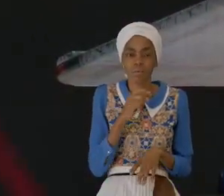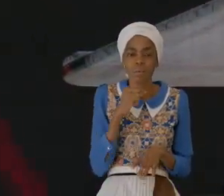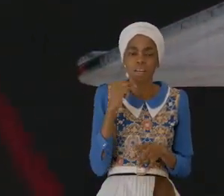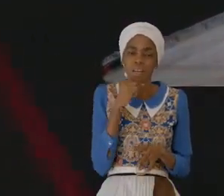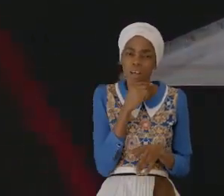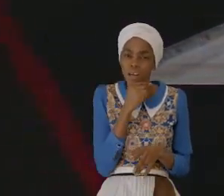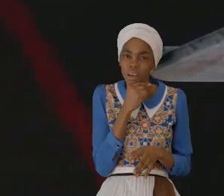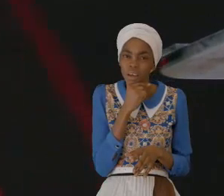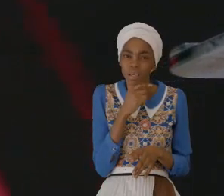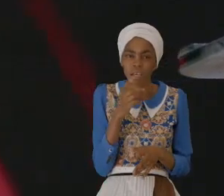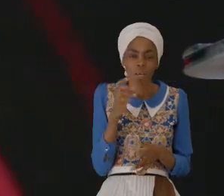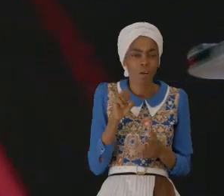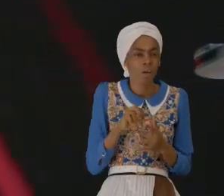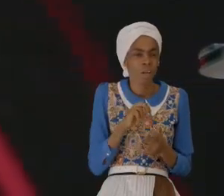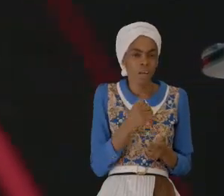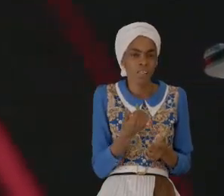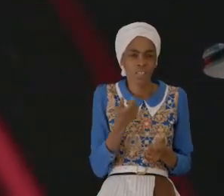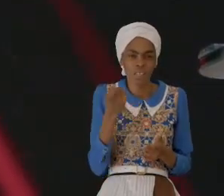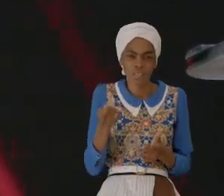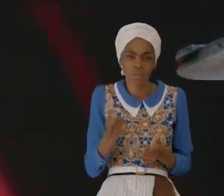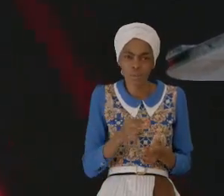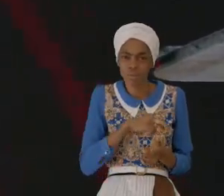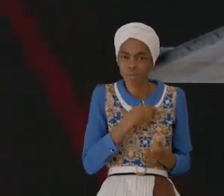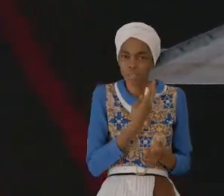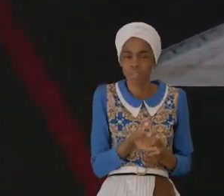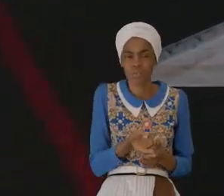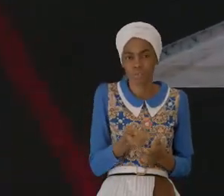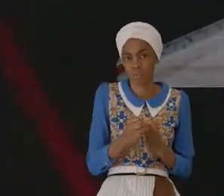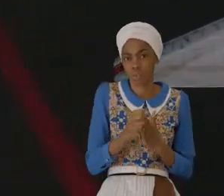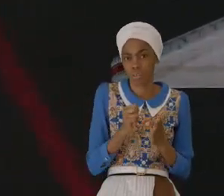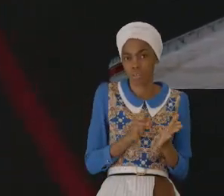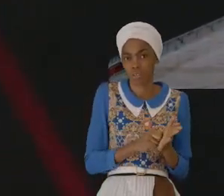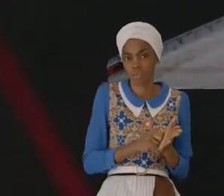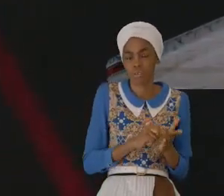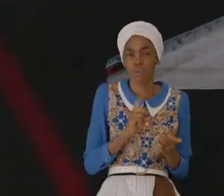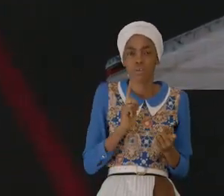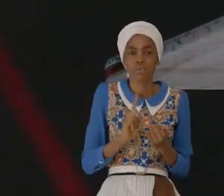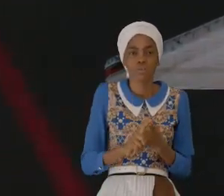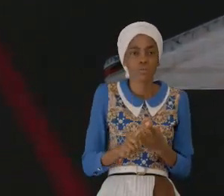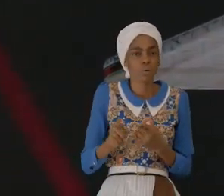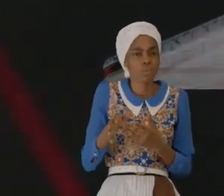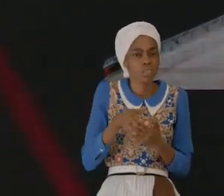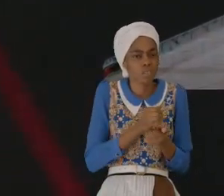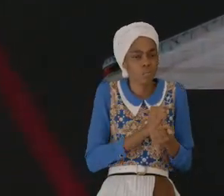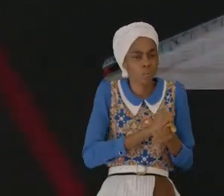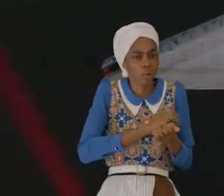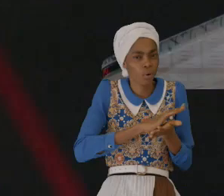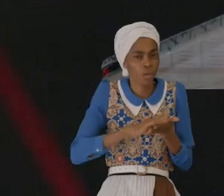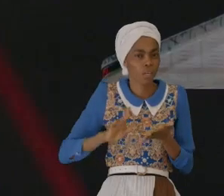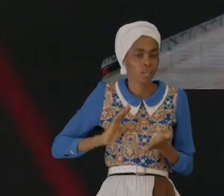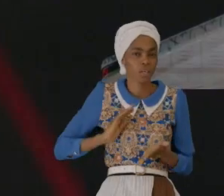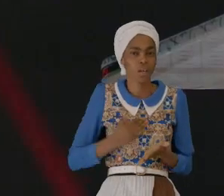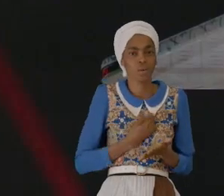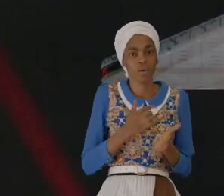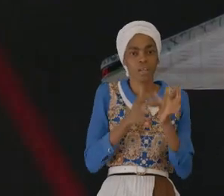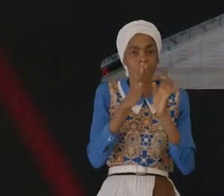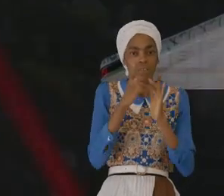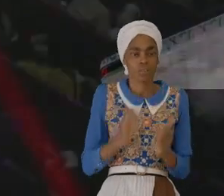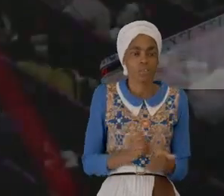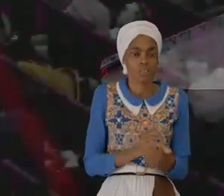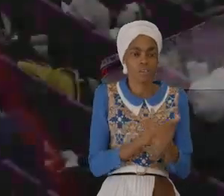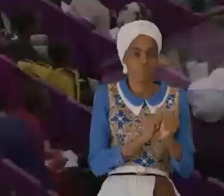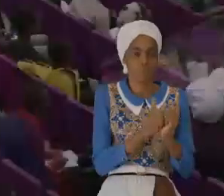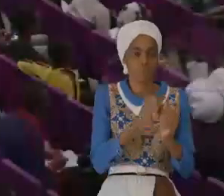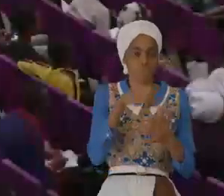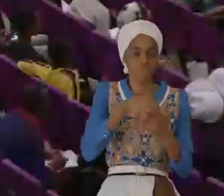little religious tradition to spoil our Christian race, in Jesus'